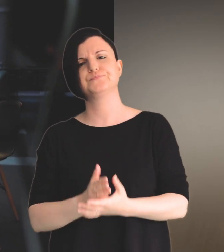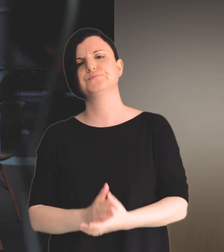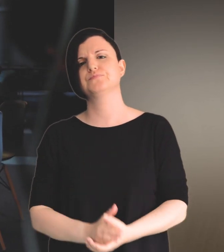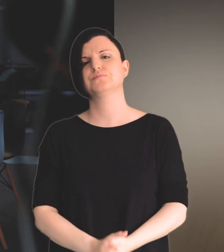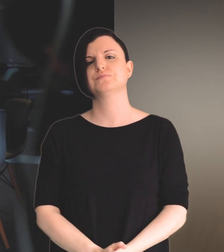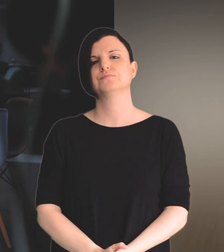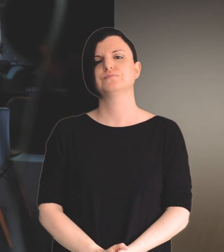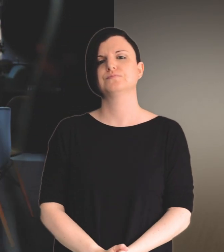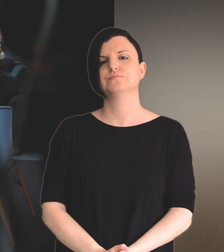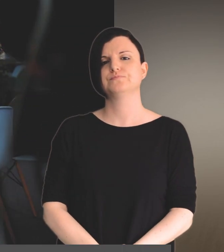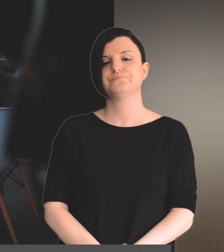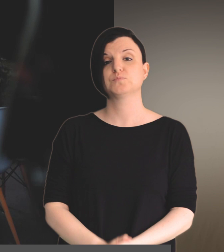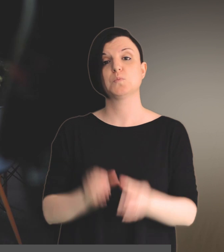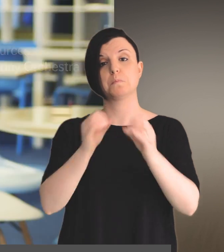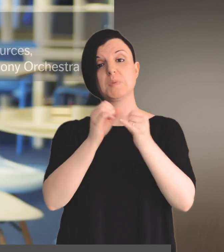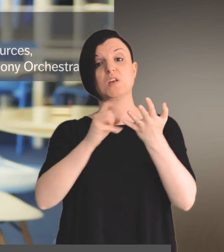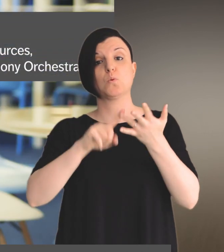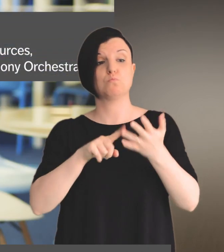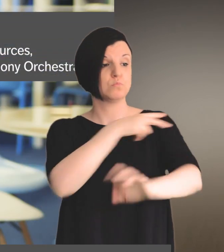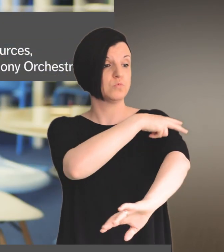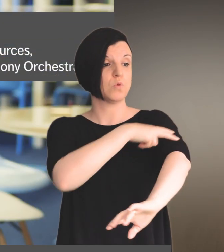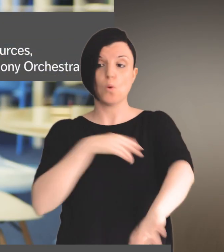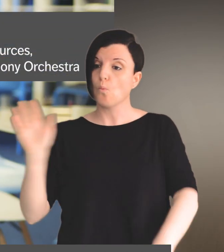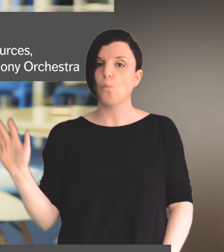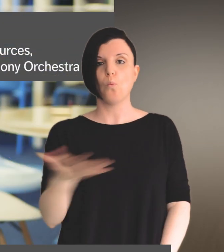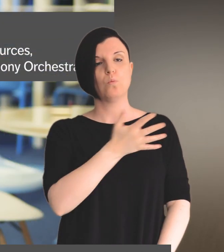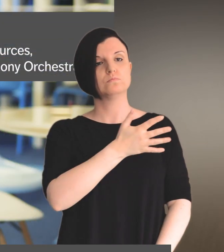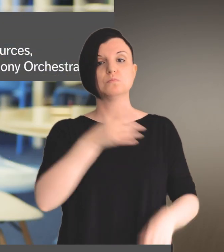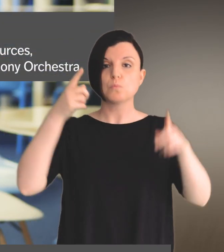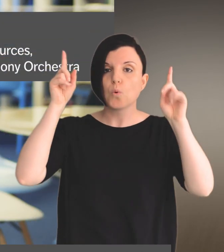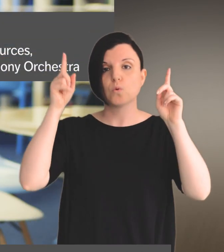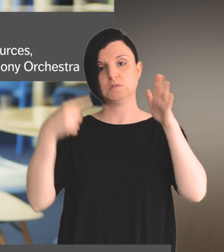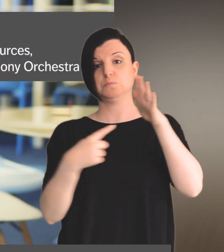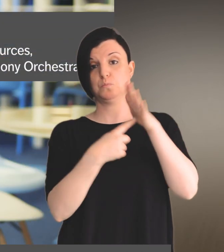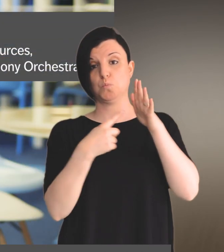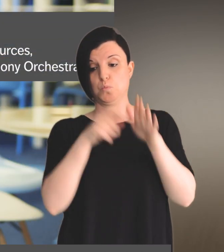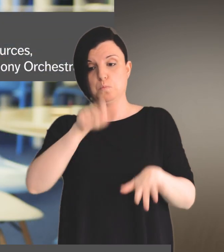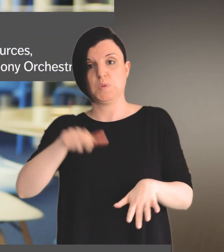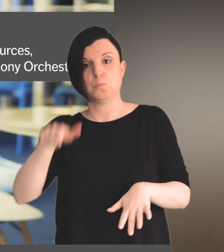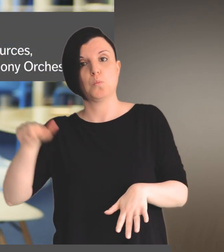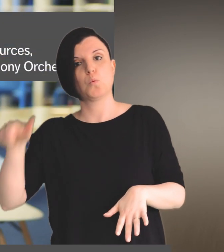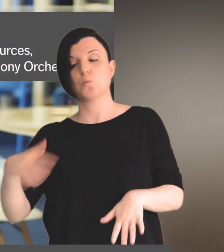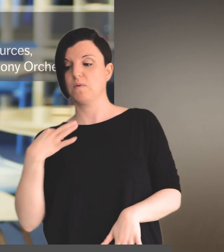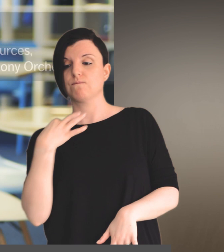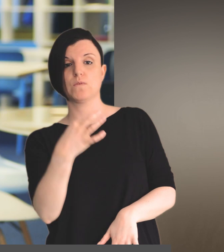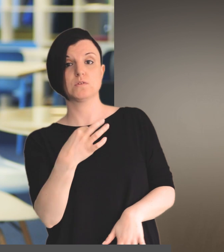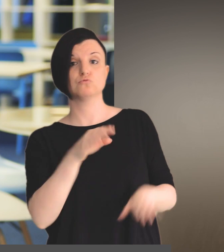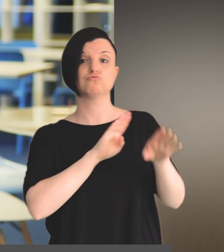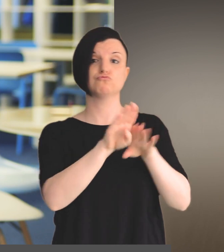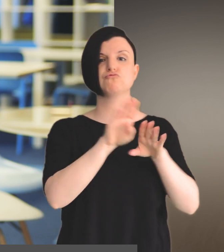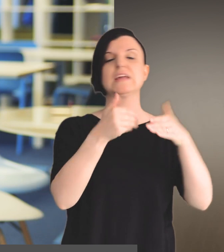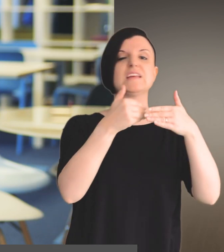Jenny Wingfield, Head of HR. All BSO employees, board and key stakeholders attended